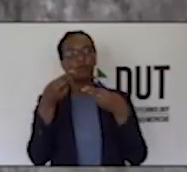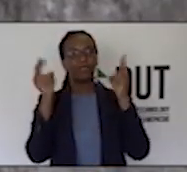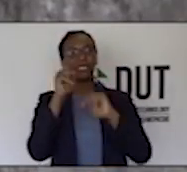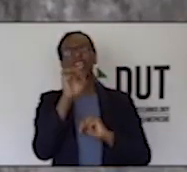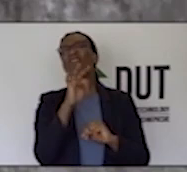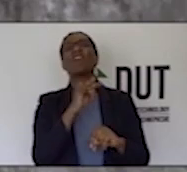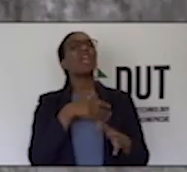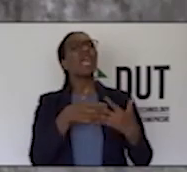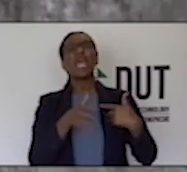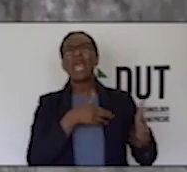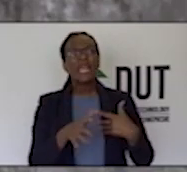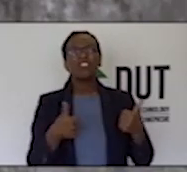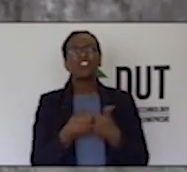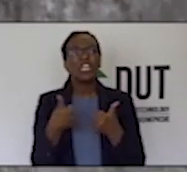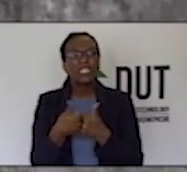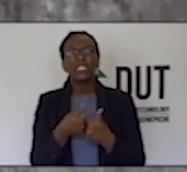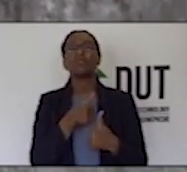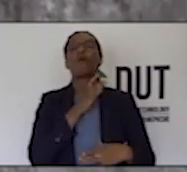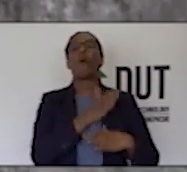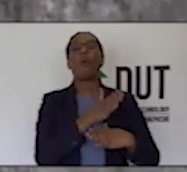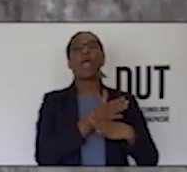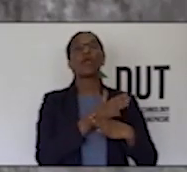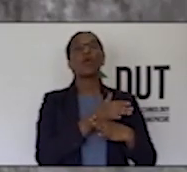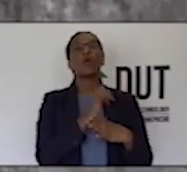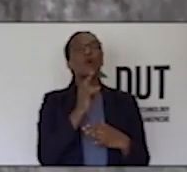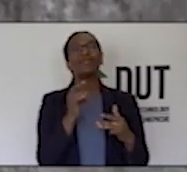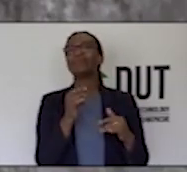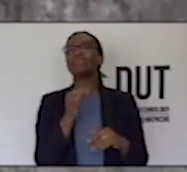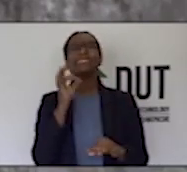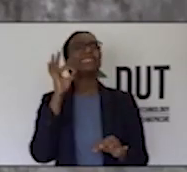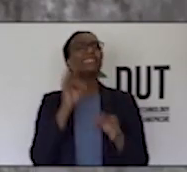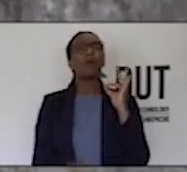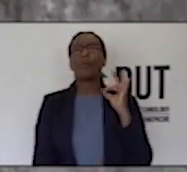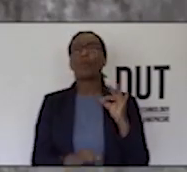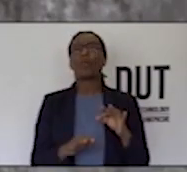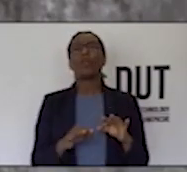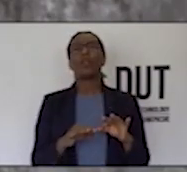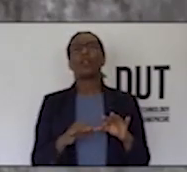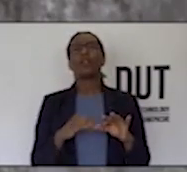and you are a student in the Midland campus, you can simply email